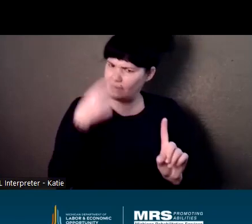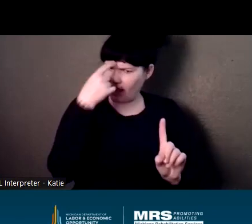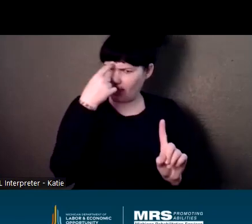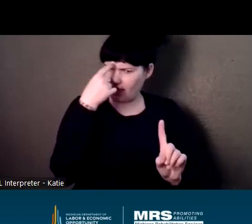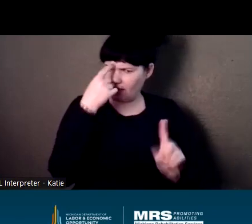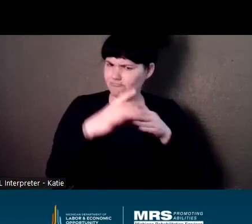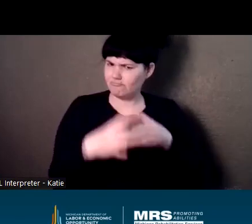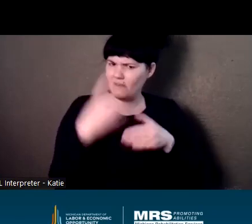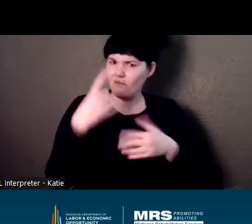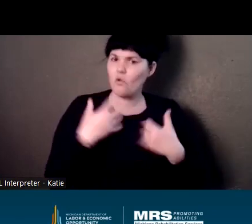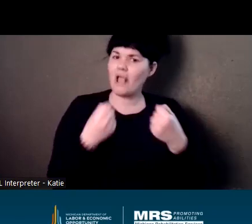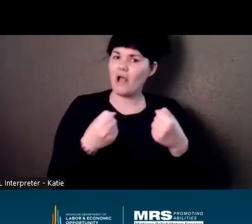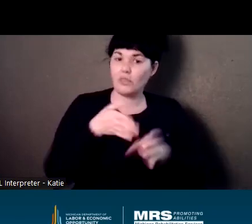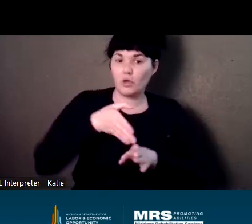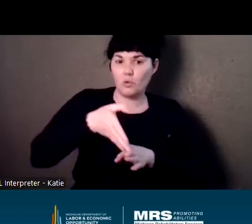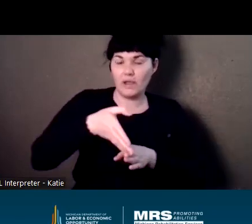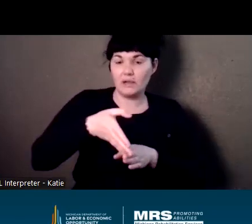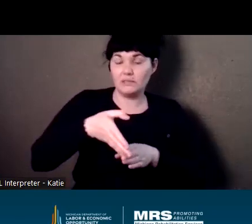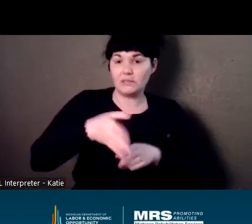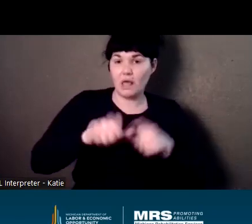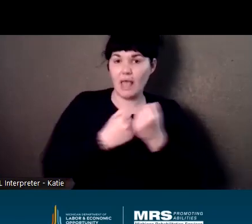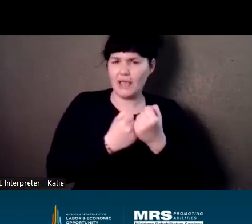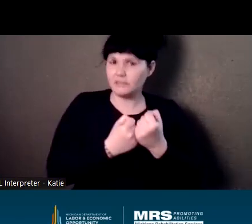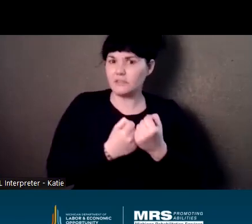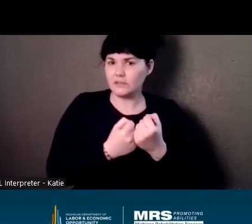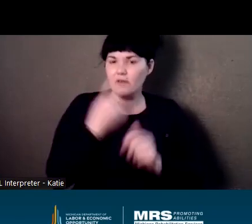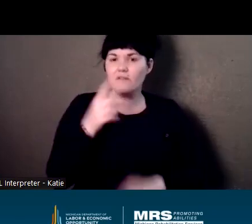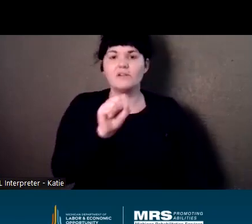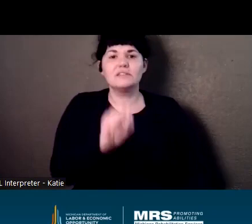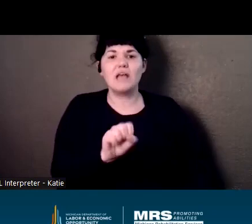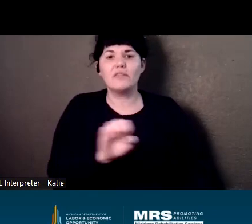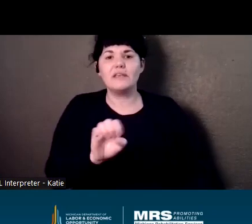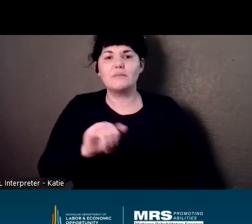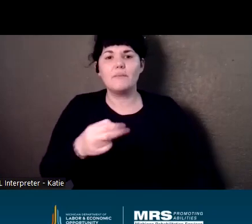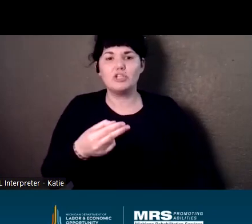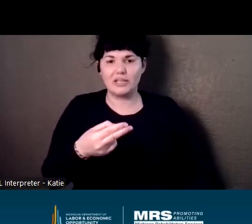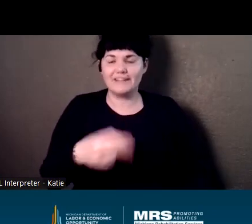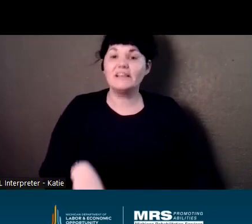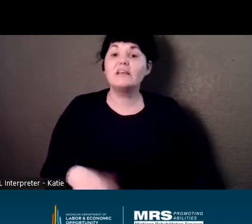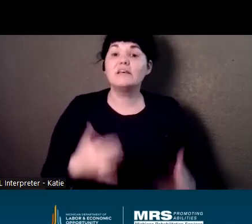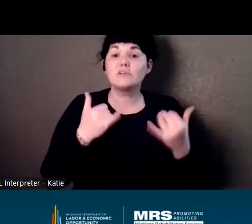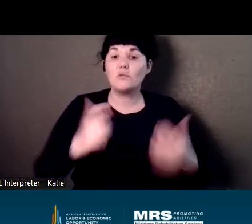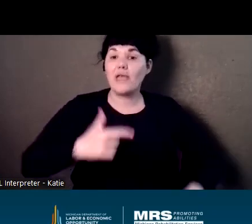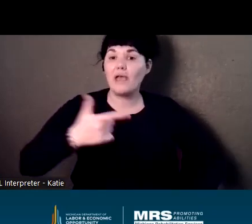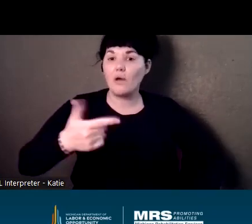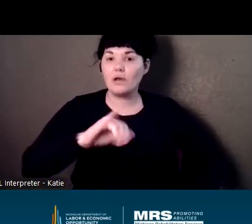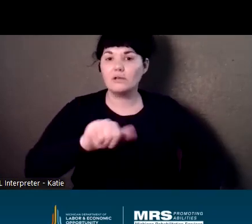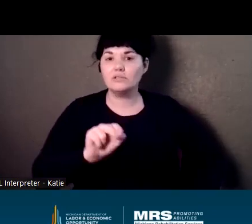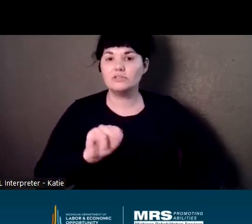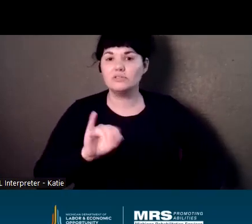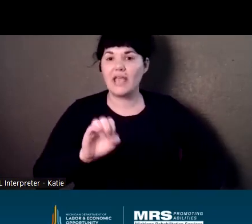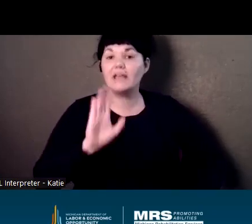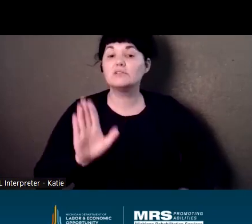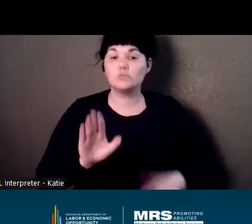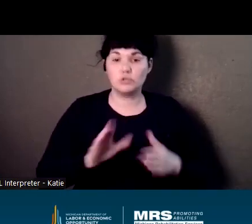Health Careers Alliance for Southeast Michigan. So I'm going to pass this over to Janice to share information about